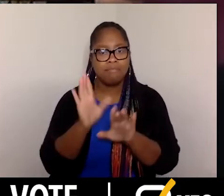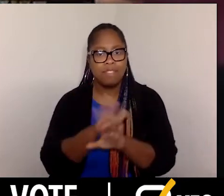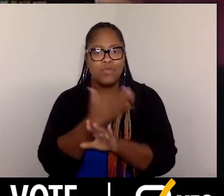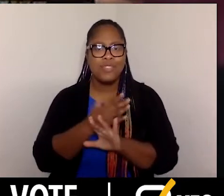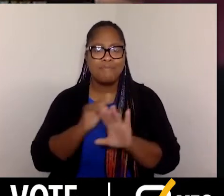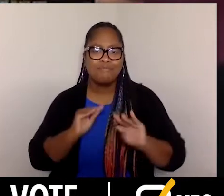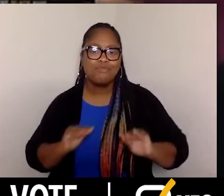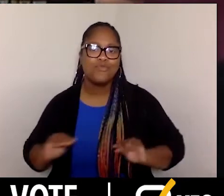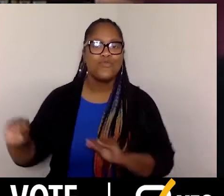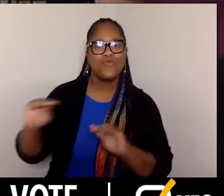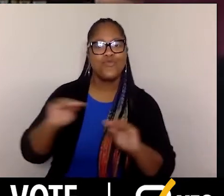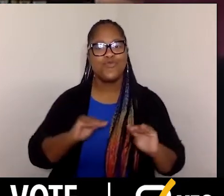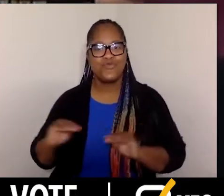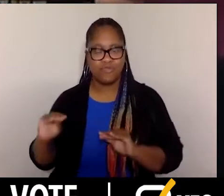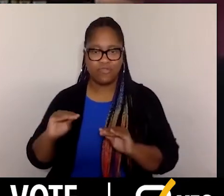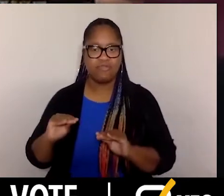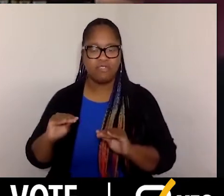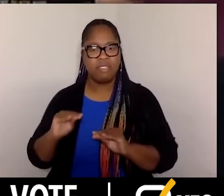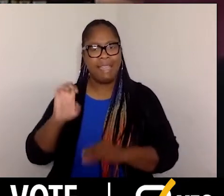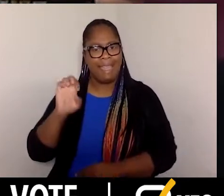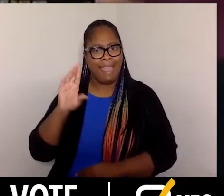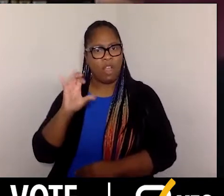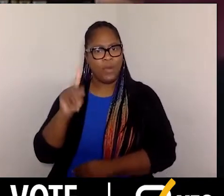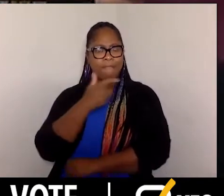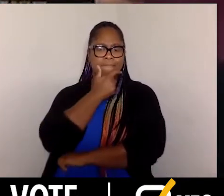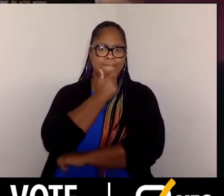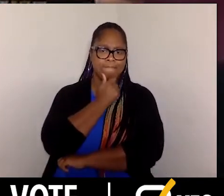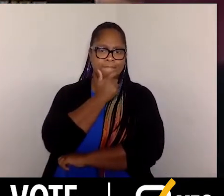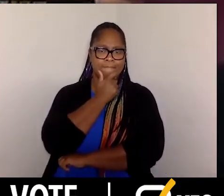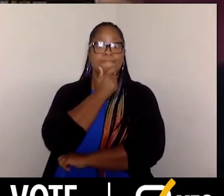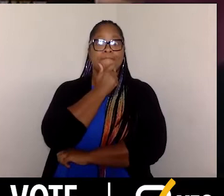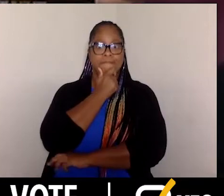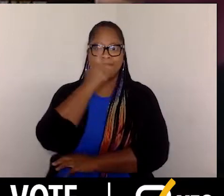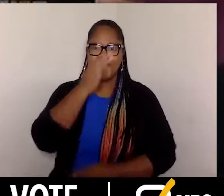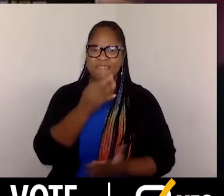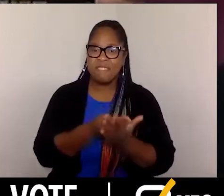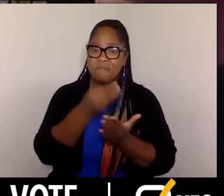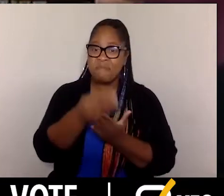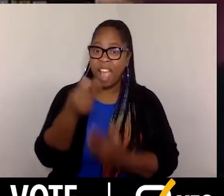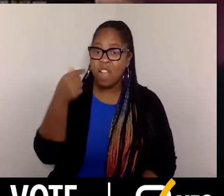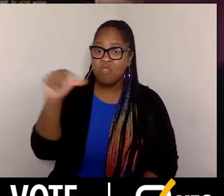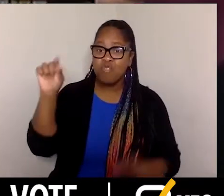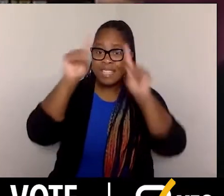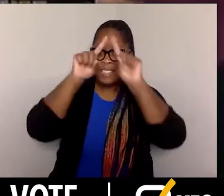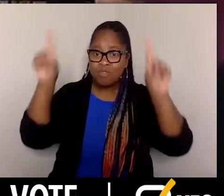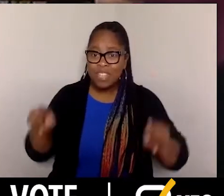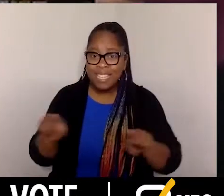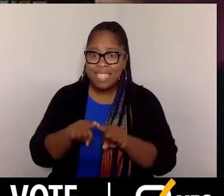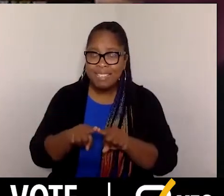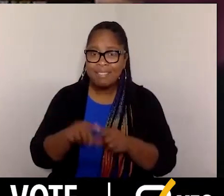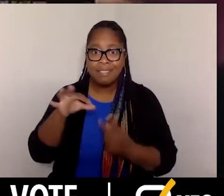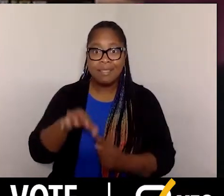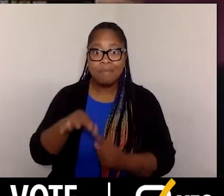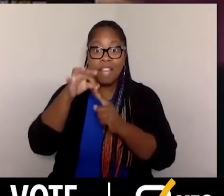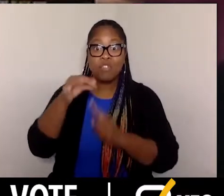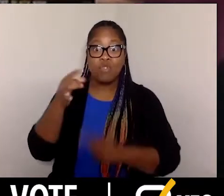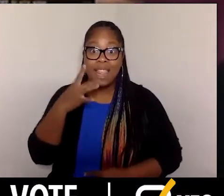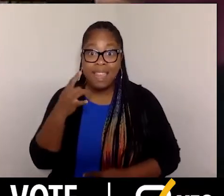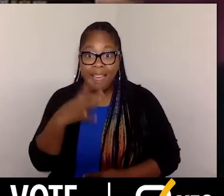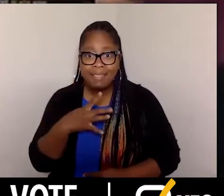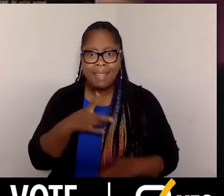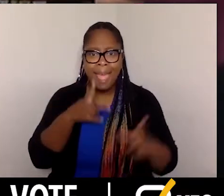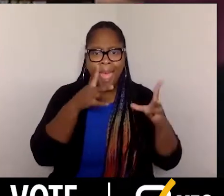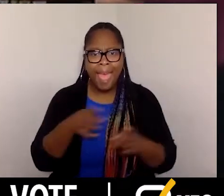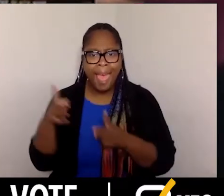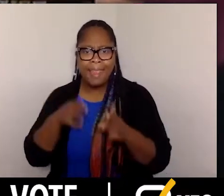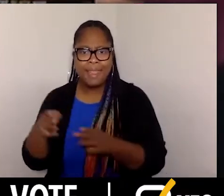movement. So Eric invested in a green screen, lights, and an editing program to